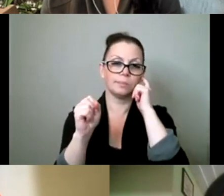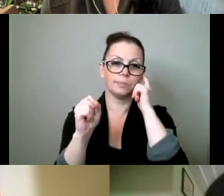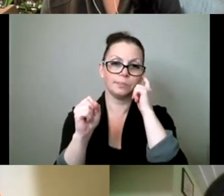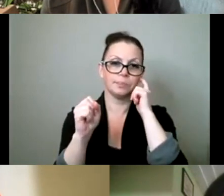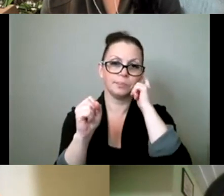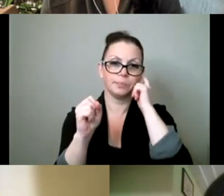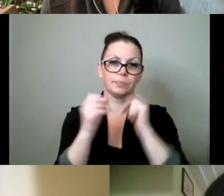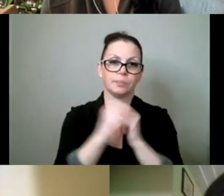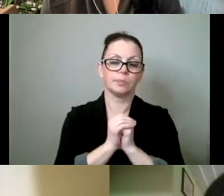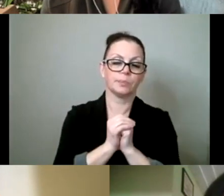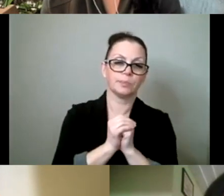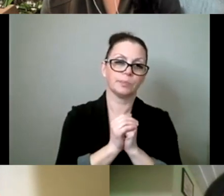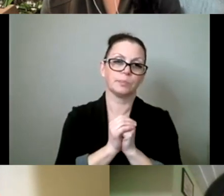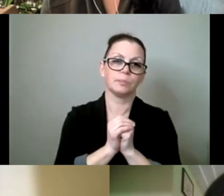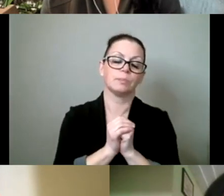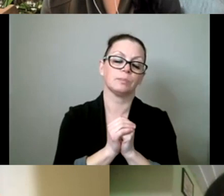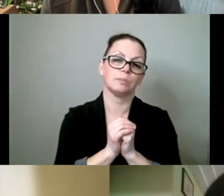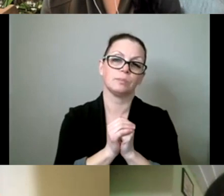and so